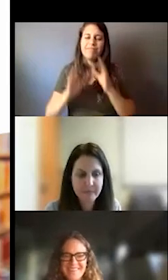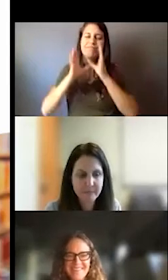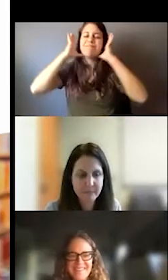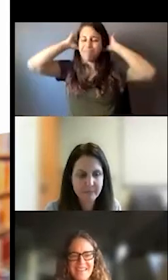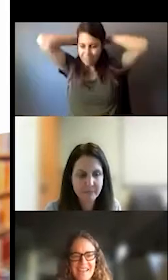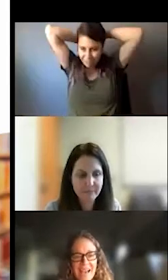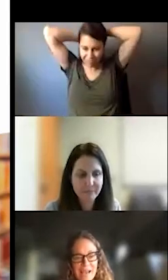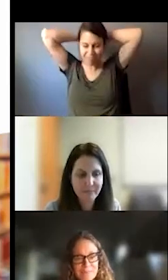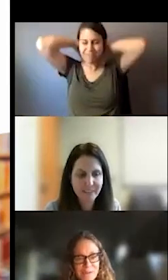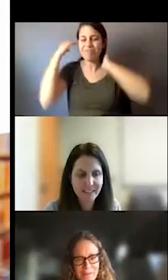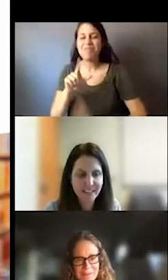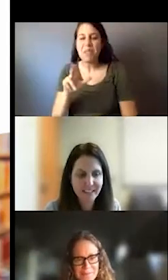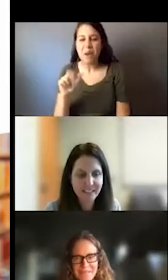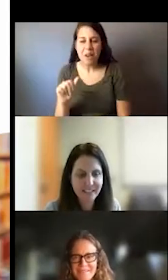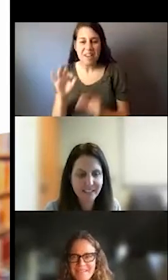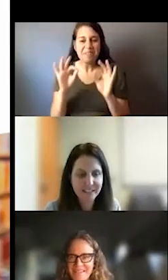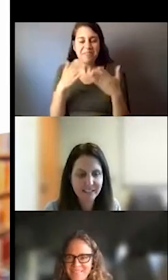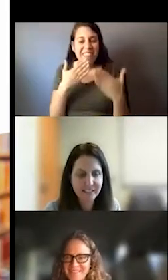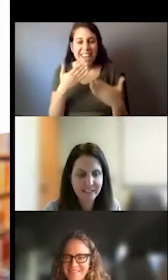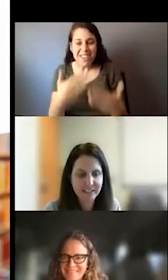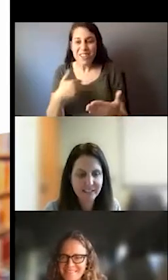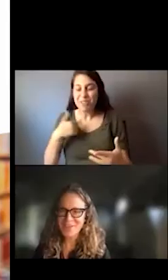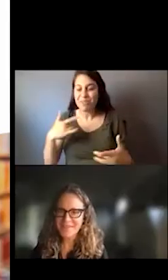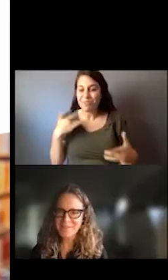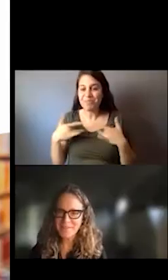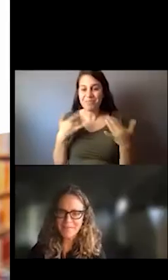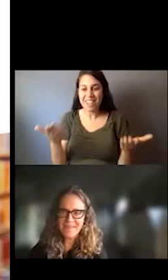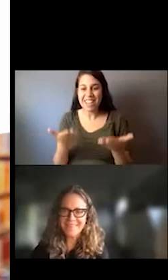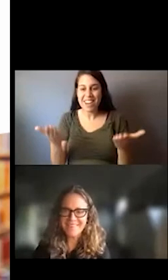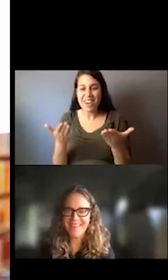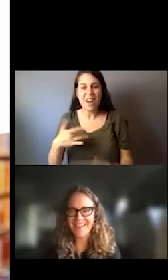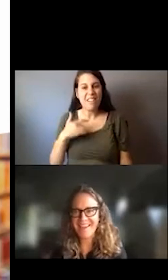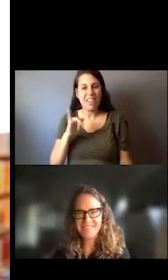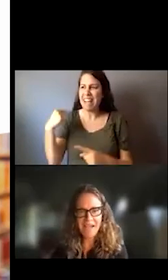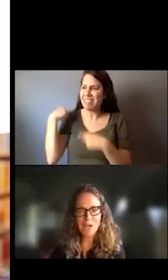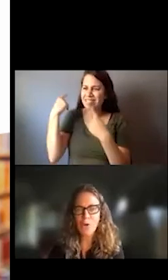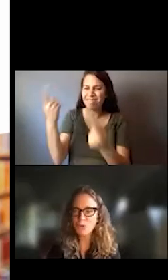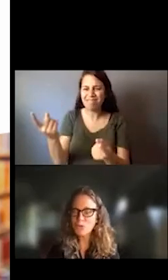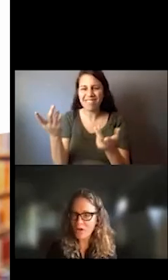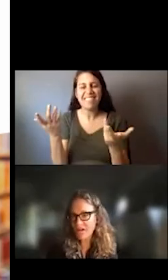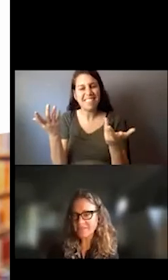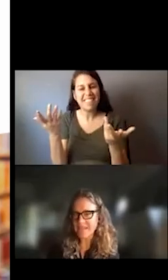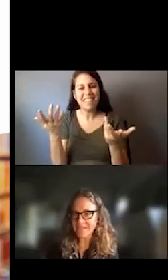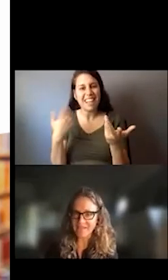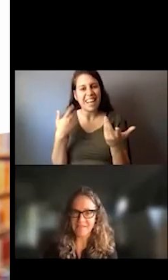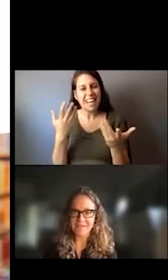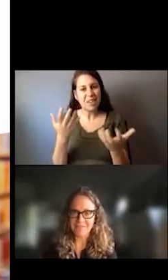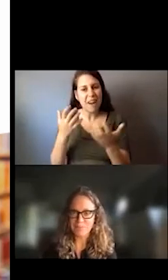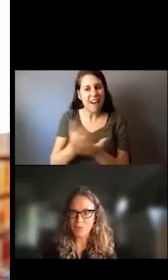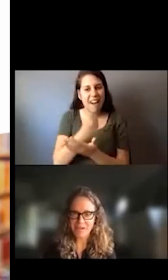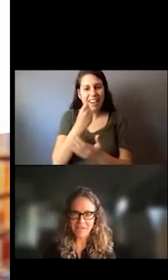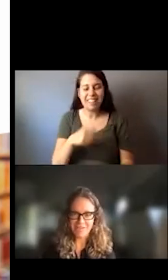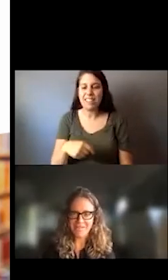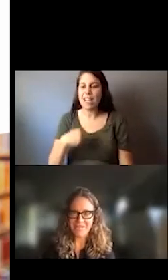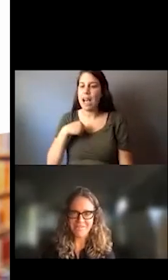Thank you, Ellen. I'm so happy to be here today. I feel like this is a long time coming. I cold called